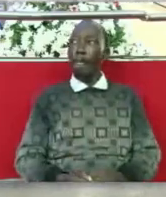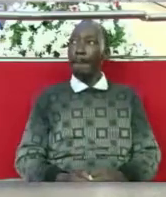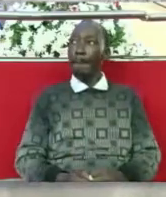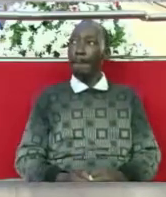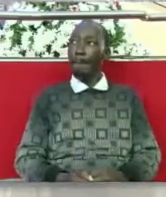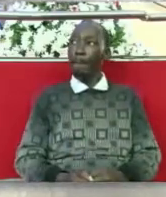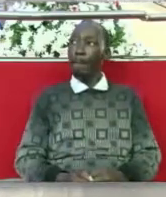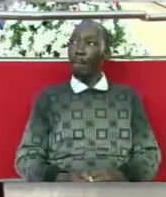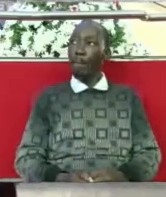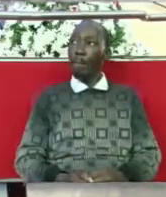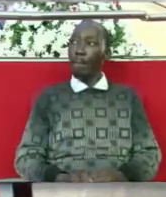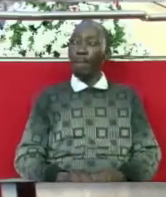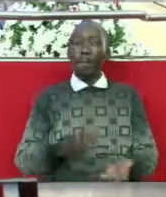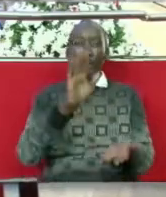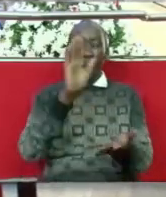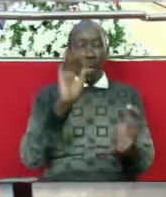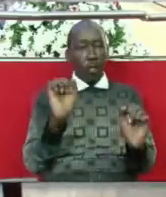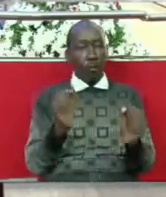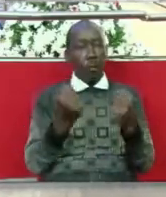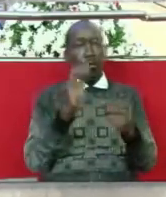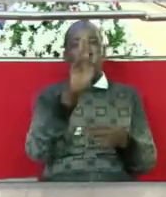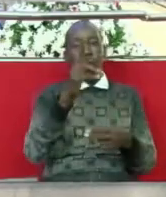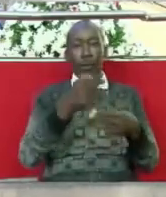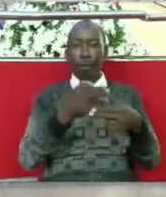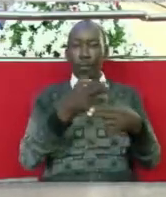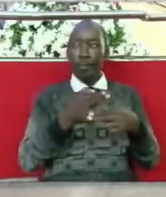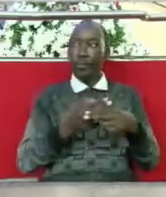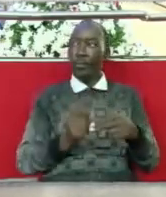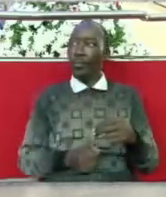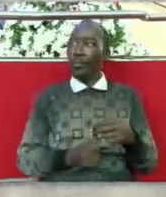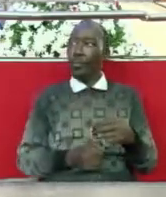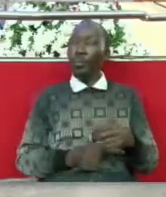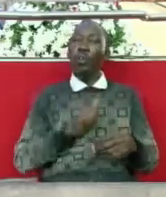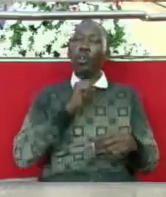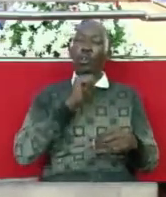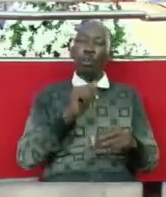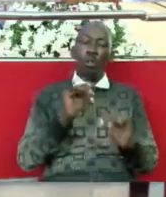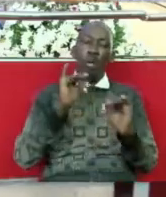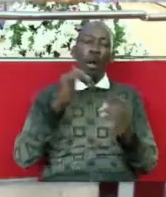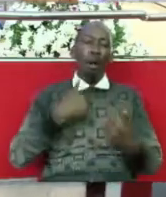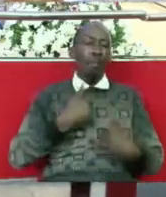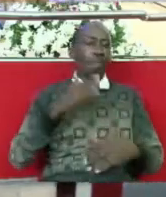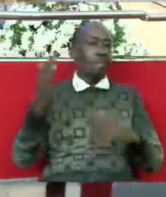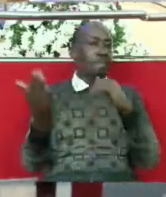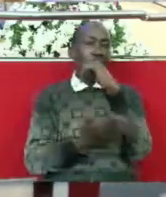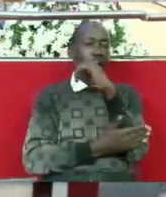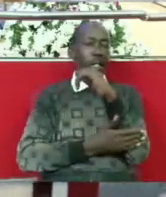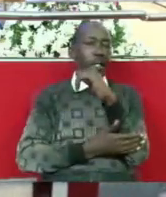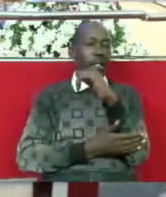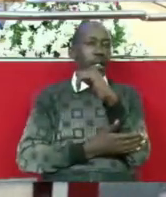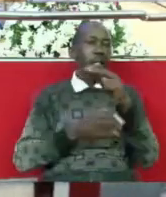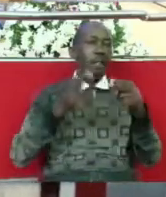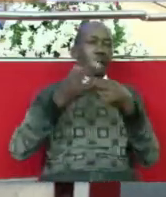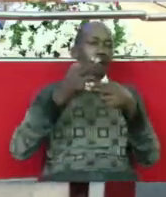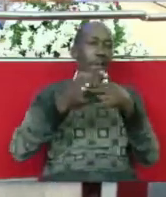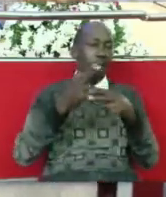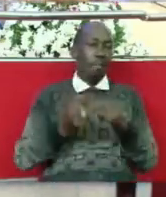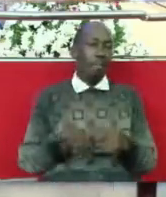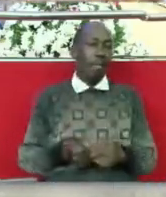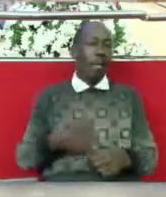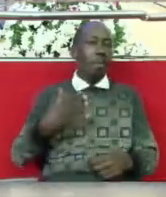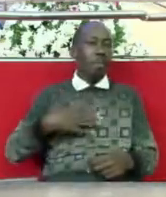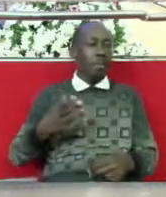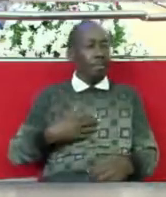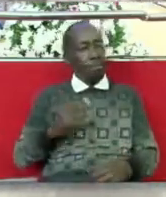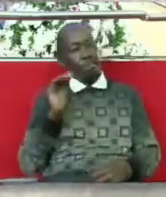kuokoa jina lako. Rescue your name. Ukaweze kuokoa jina lako. Usikue na sifa mbaya. So that you don't have a bad ati name. Ati wanasema wale